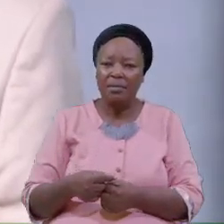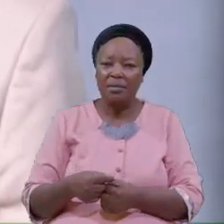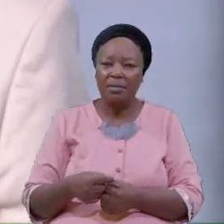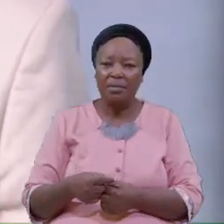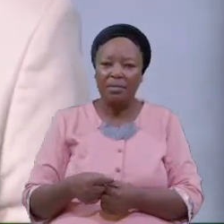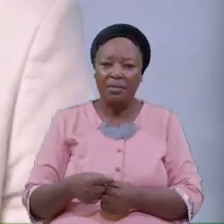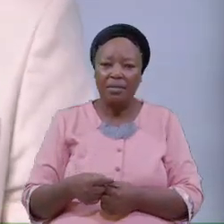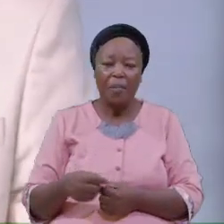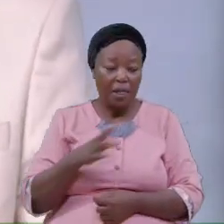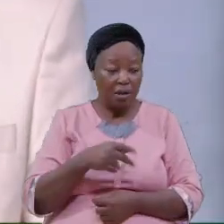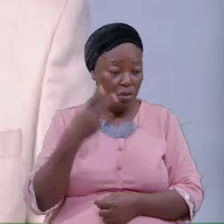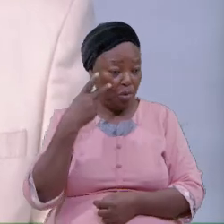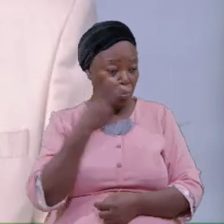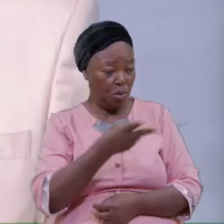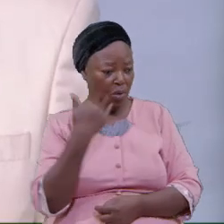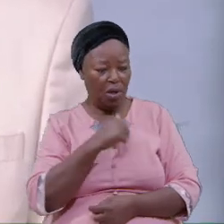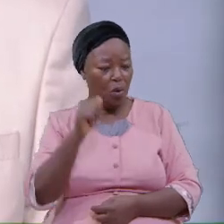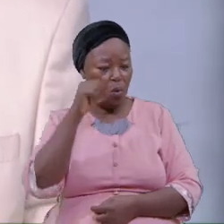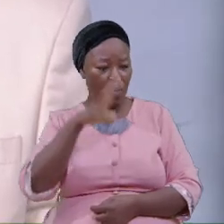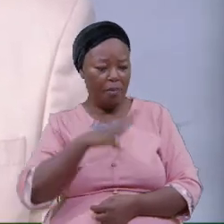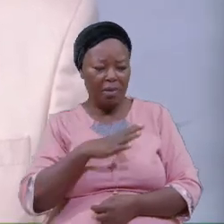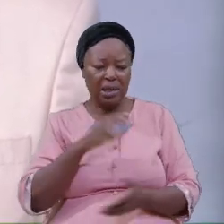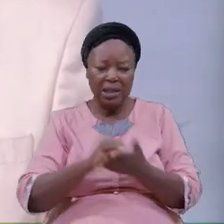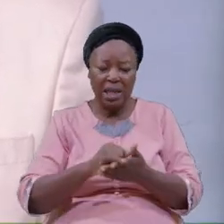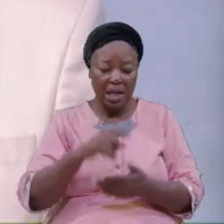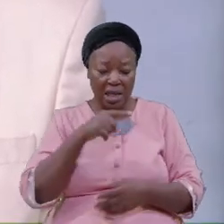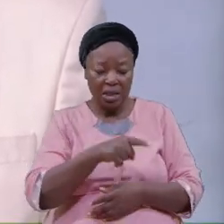woman which he shouldn't have seen.